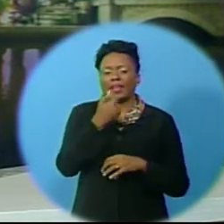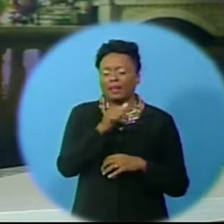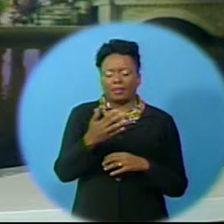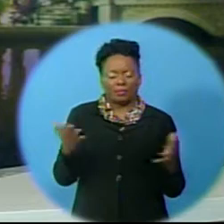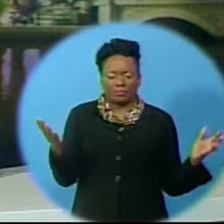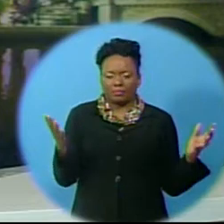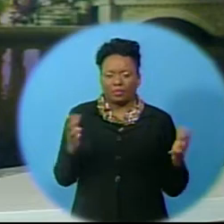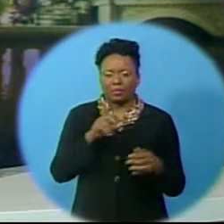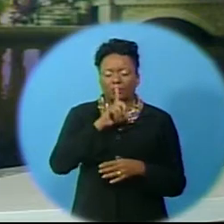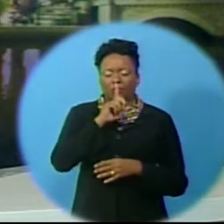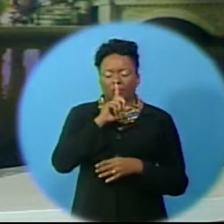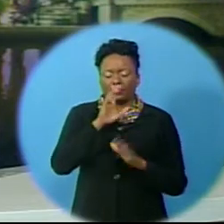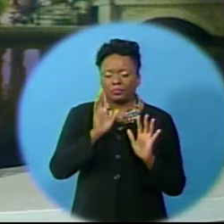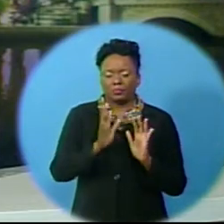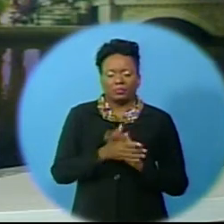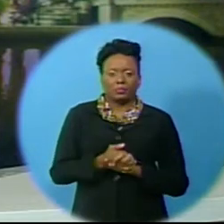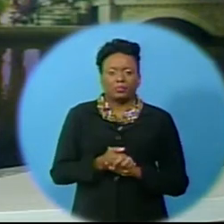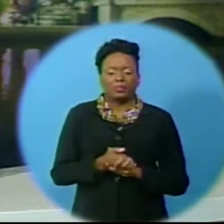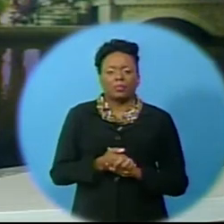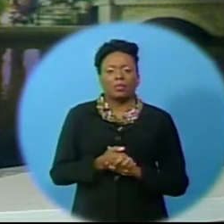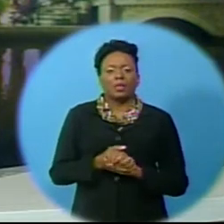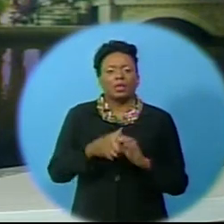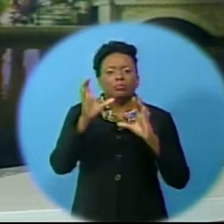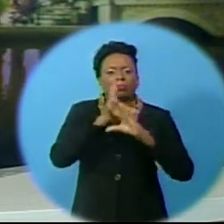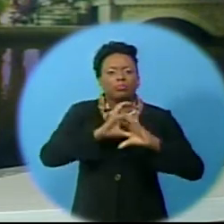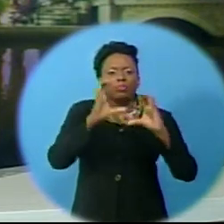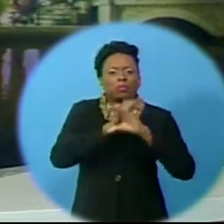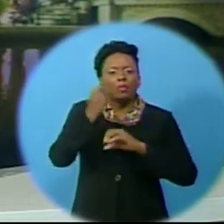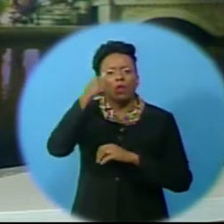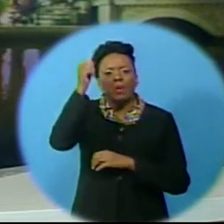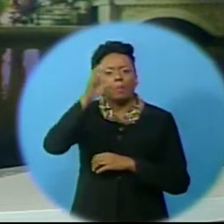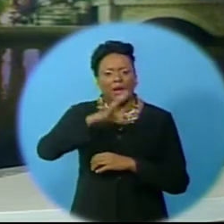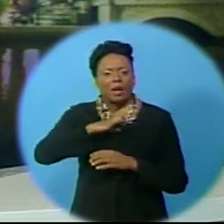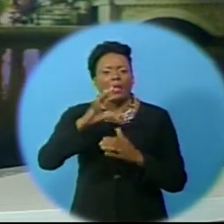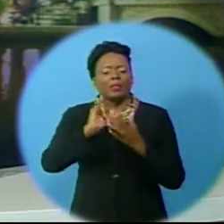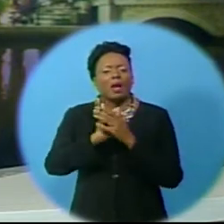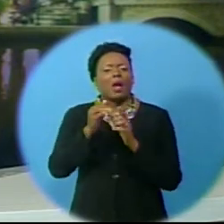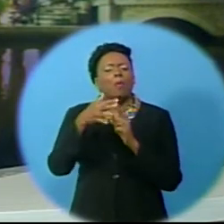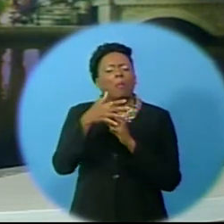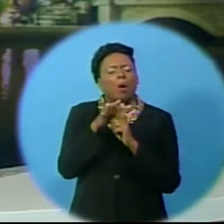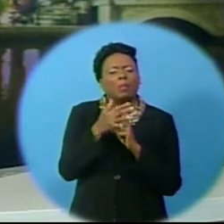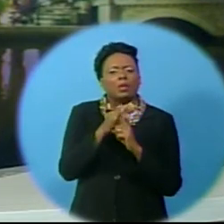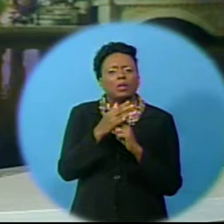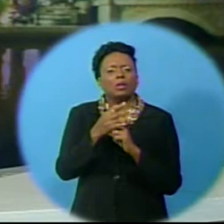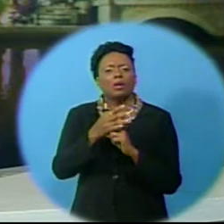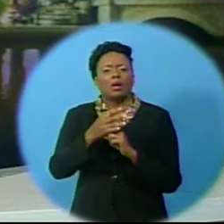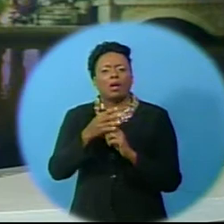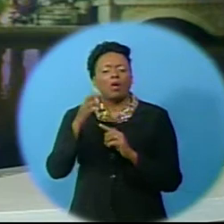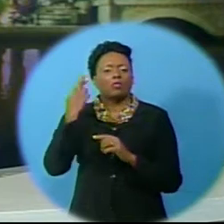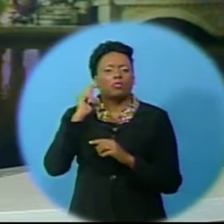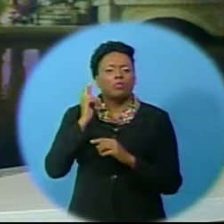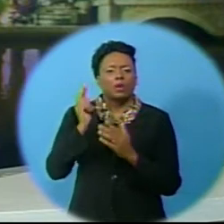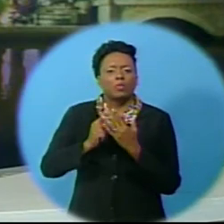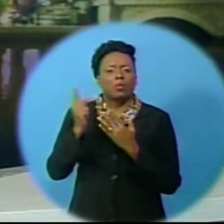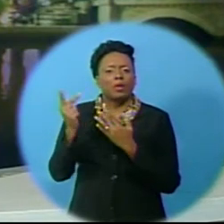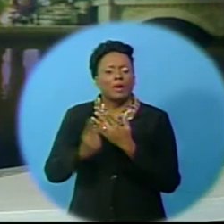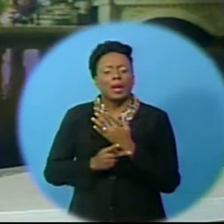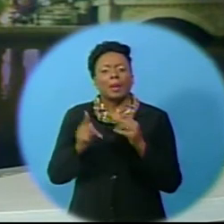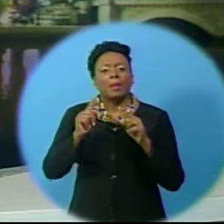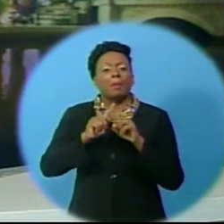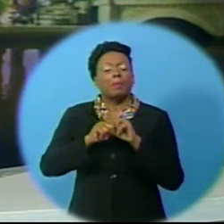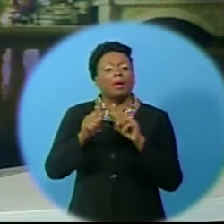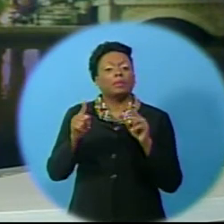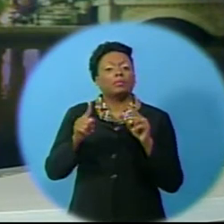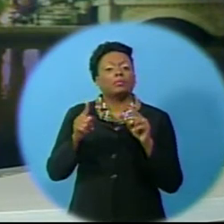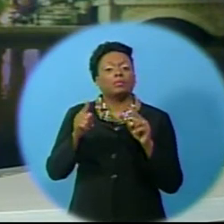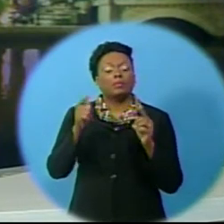matter. The search for popular talk show contributor and agriculturalist Vincent Lane of Farm Road, St. Philip, has ended on a sad